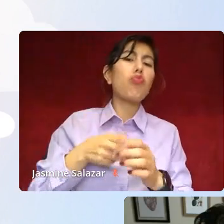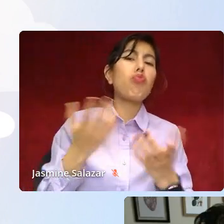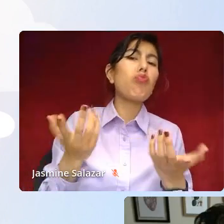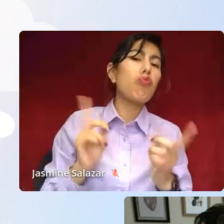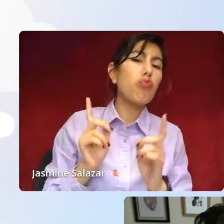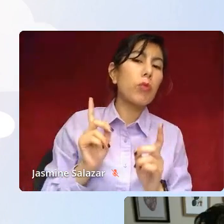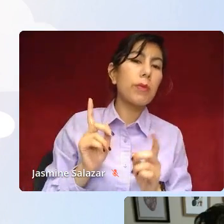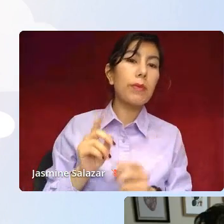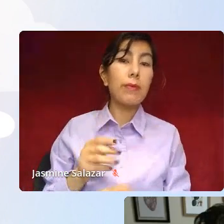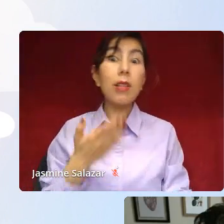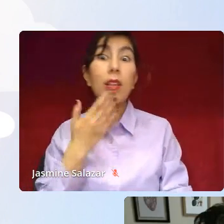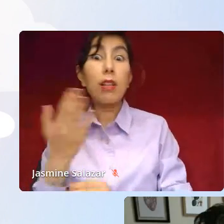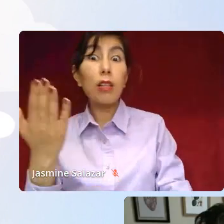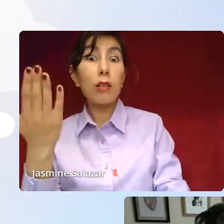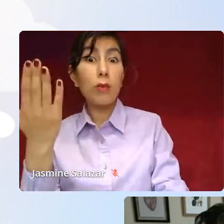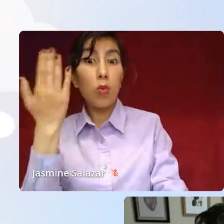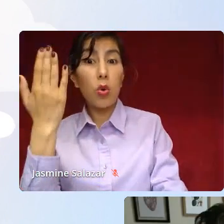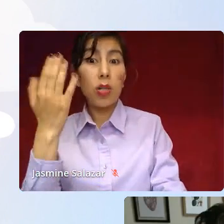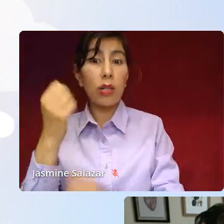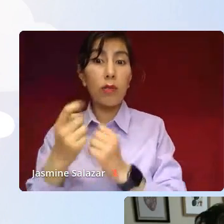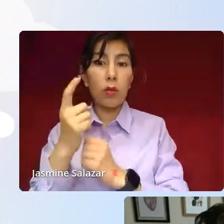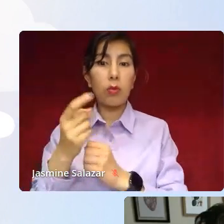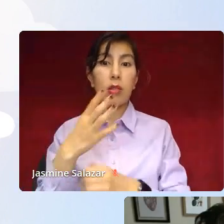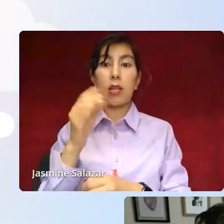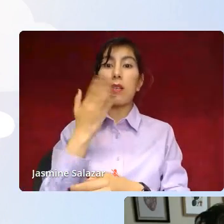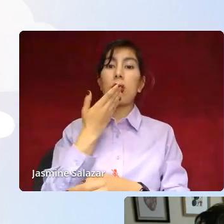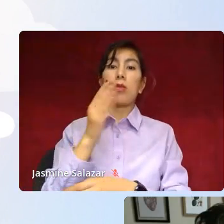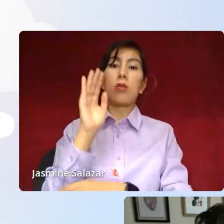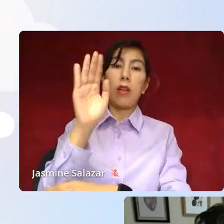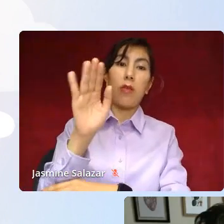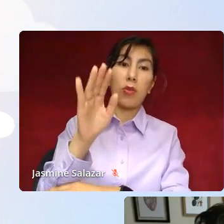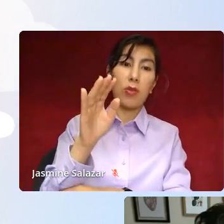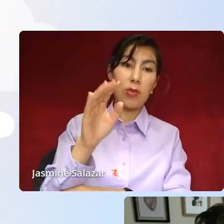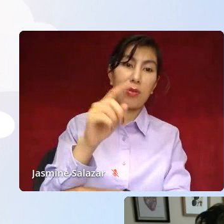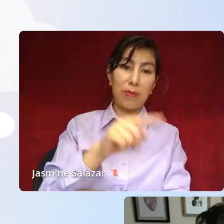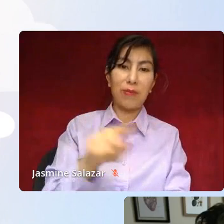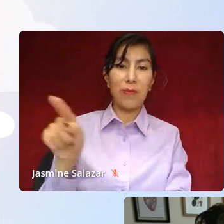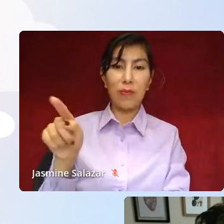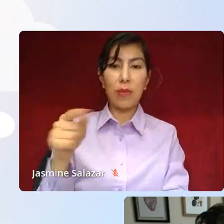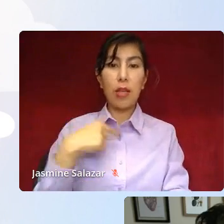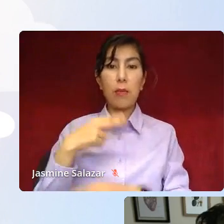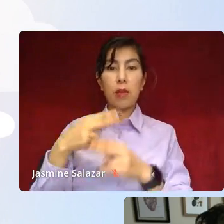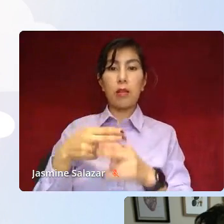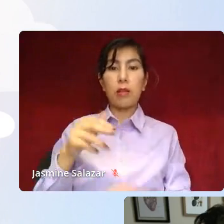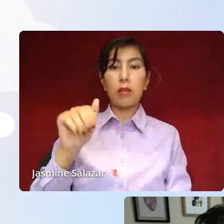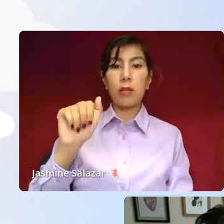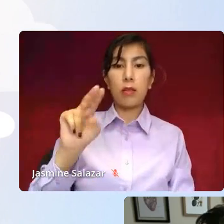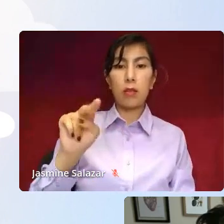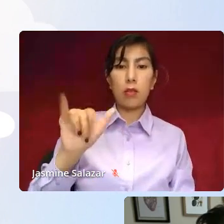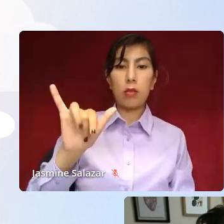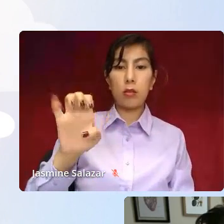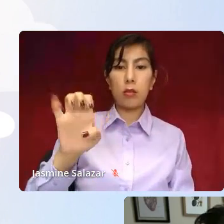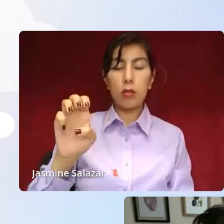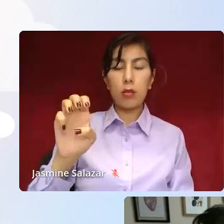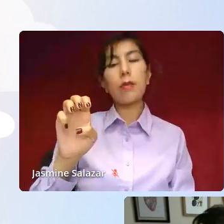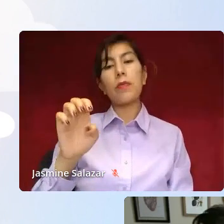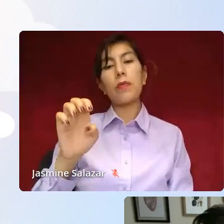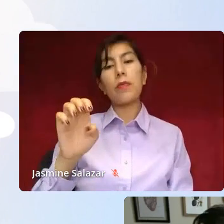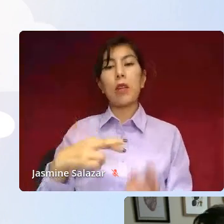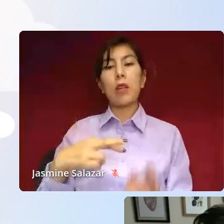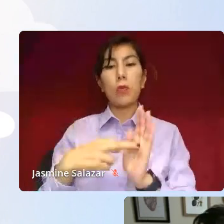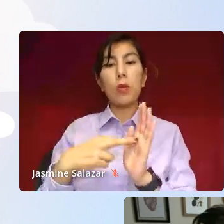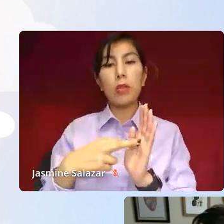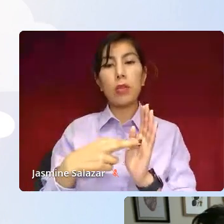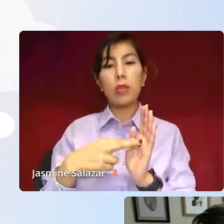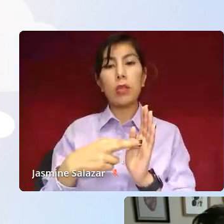Good morning, everybody, and good afternoon, everybody. My name is Angie Williams, and I am representing